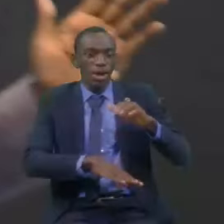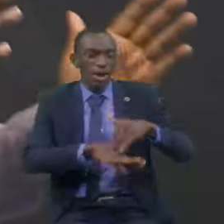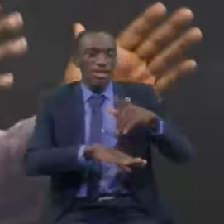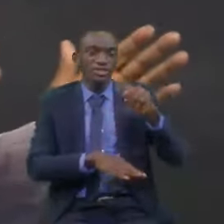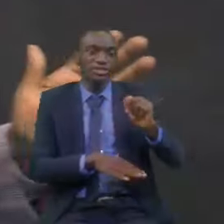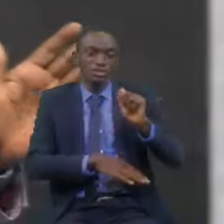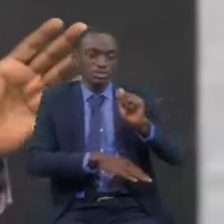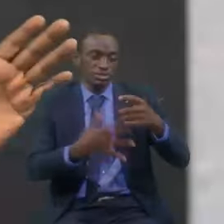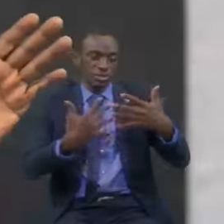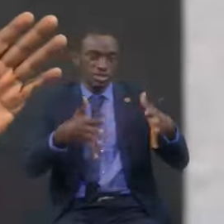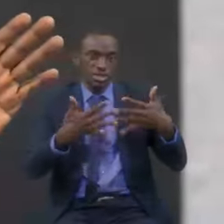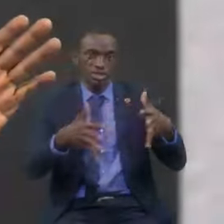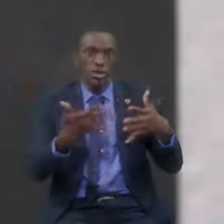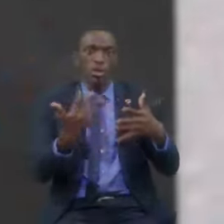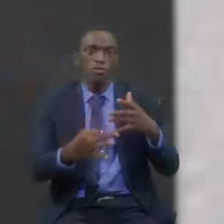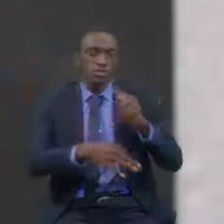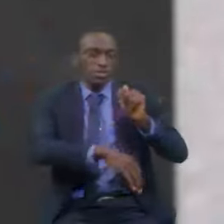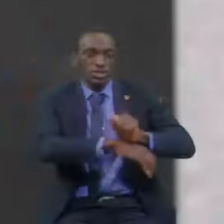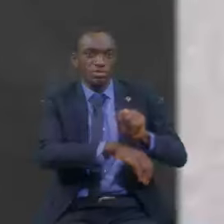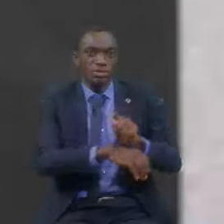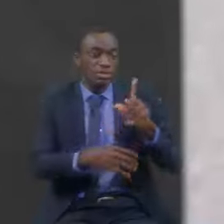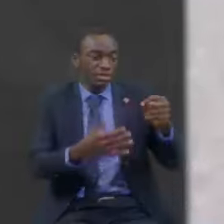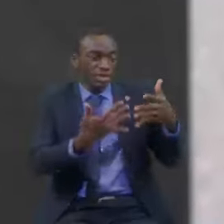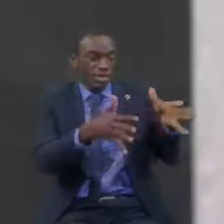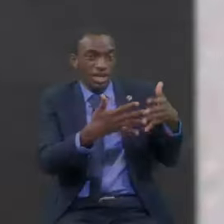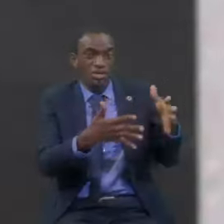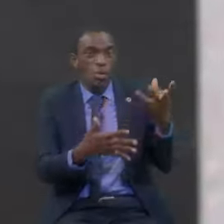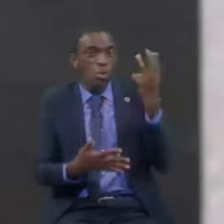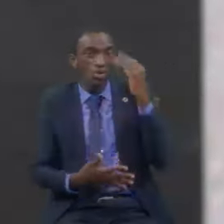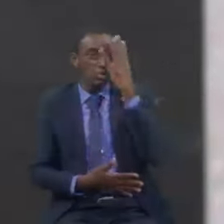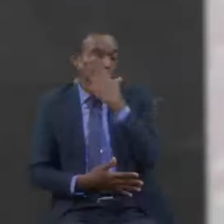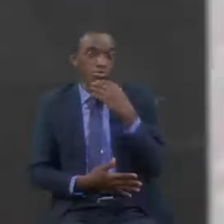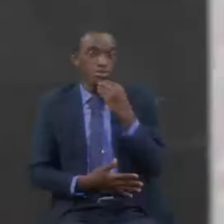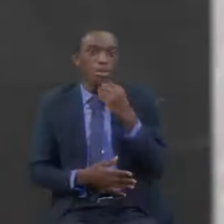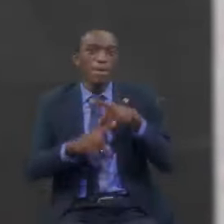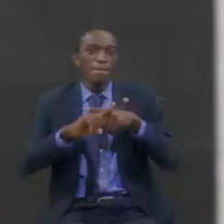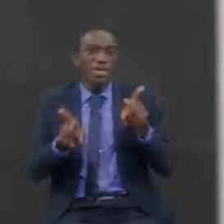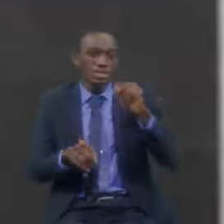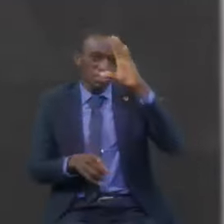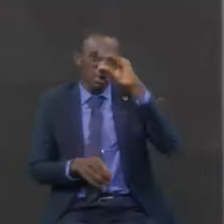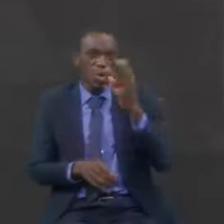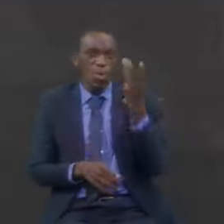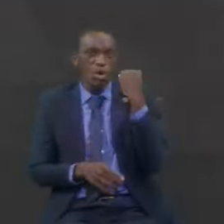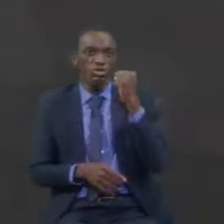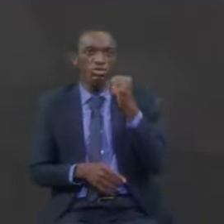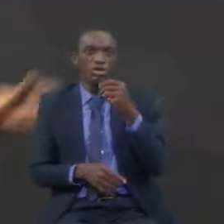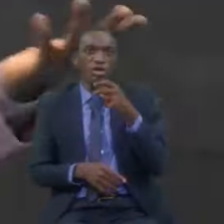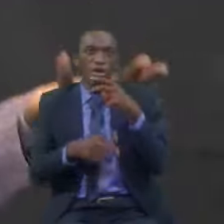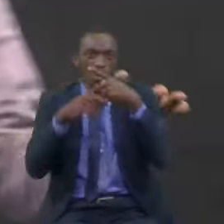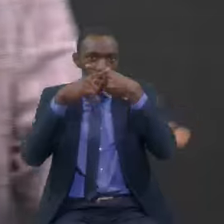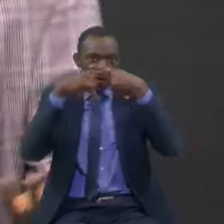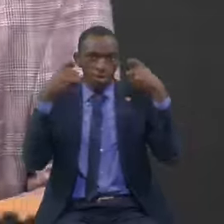gate was beautiful, but the man was awkward, ugly.